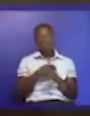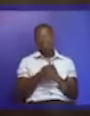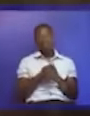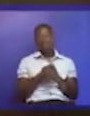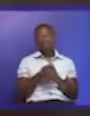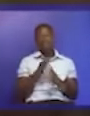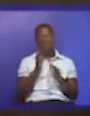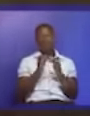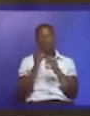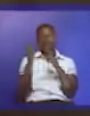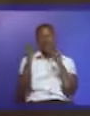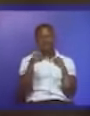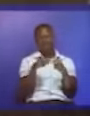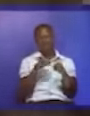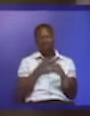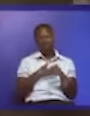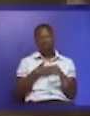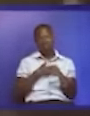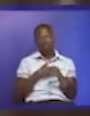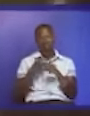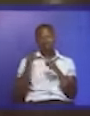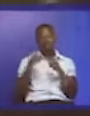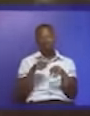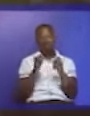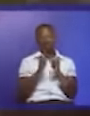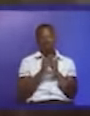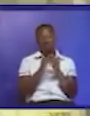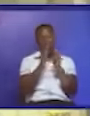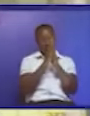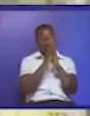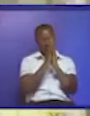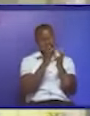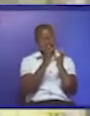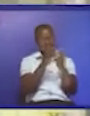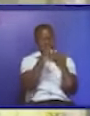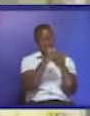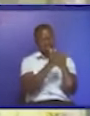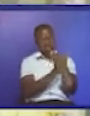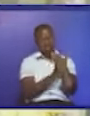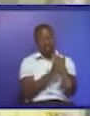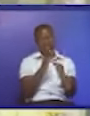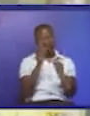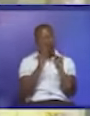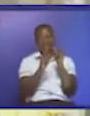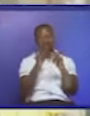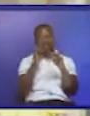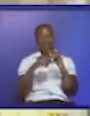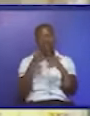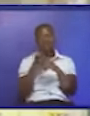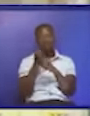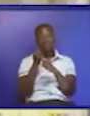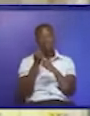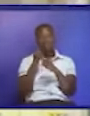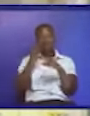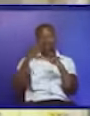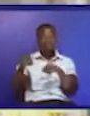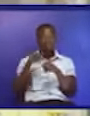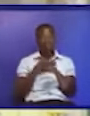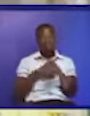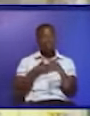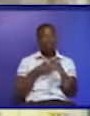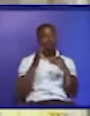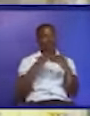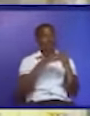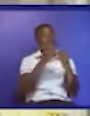you are coming, please make sure you come with your prayer request. And for those who will not be able to make it, please do well to collate their